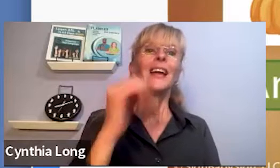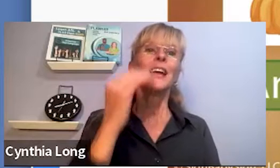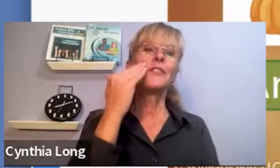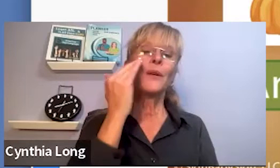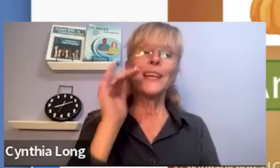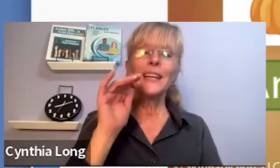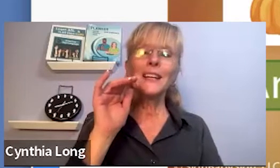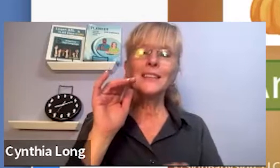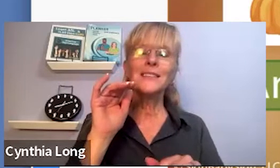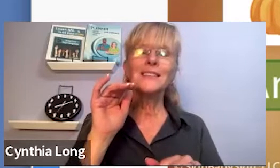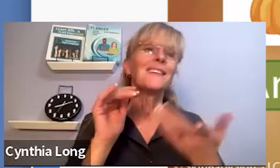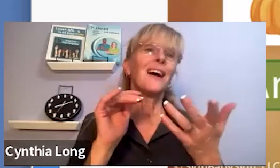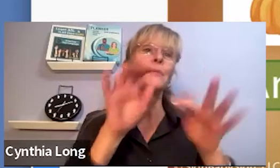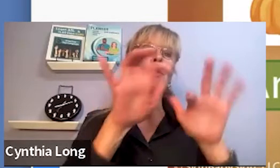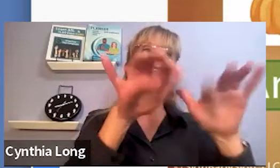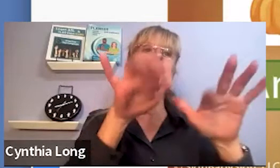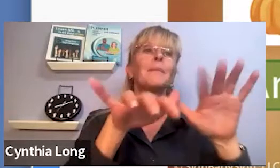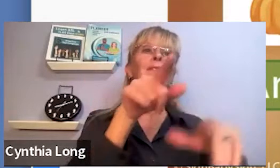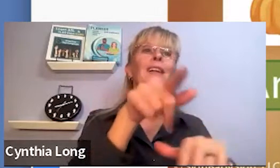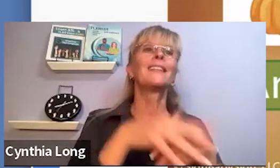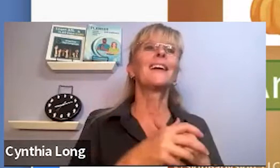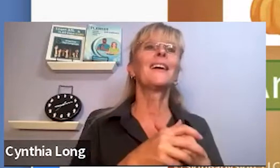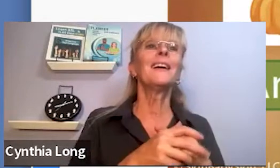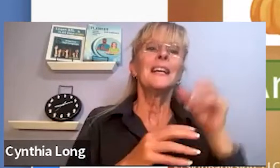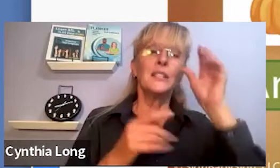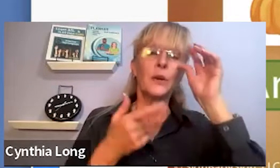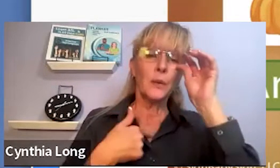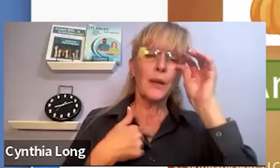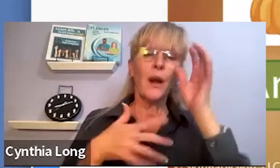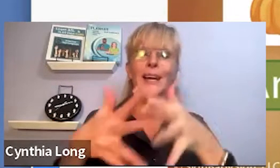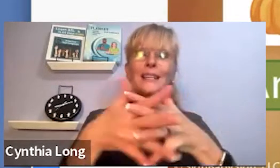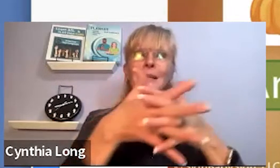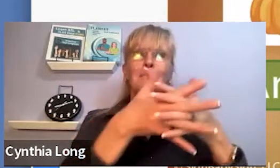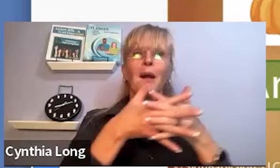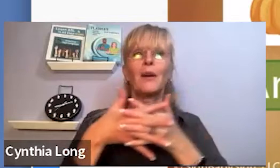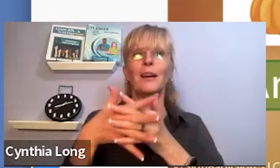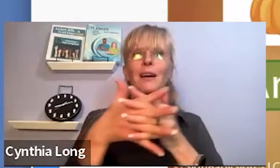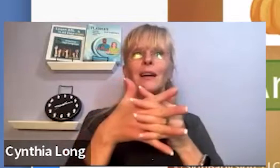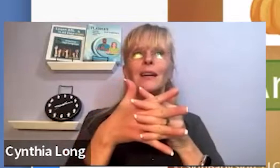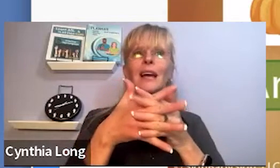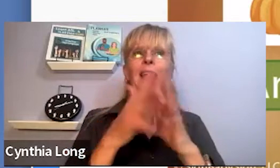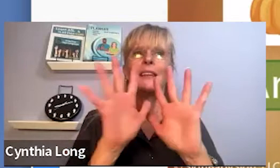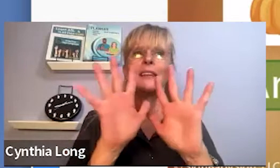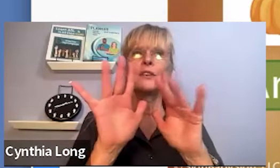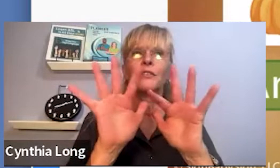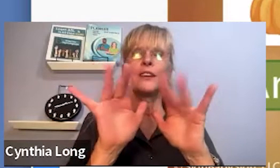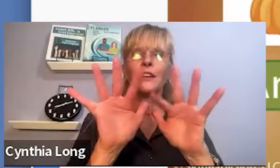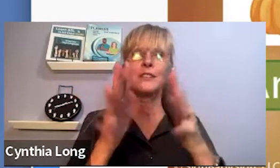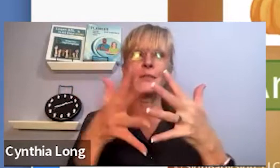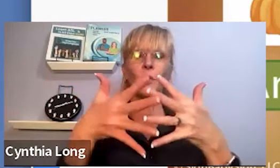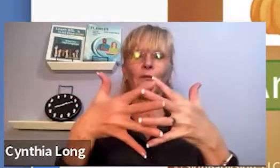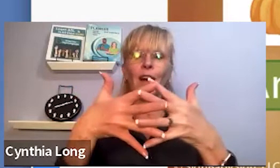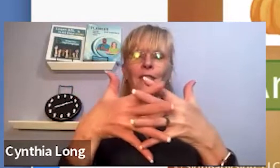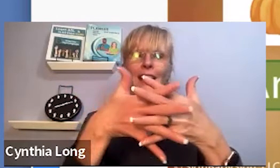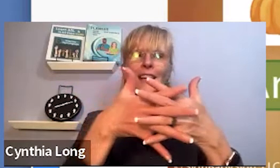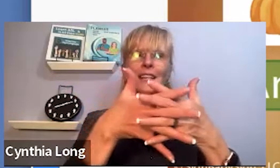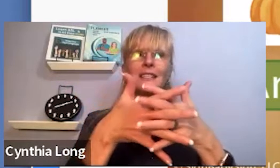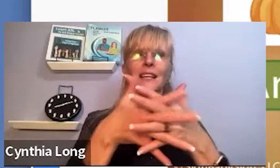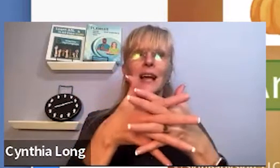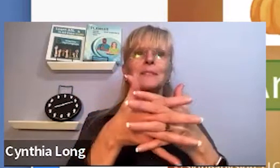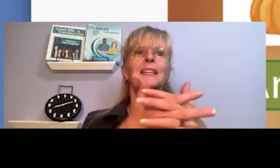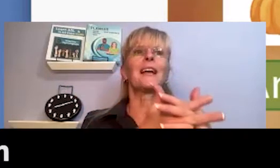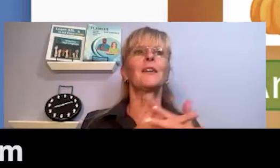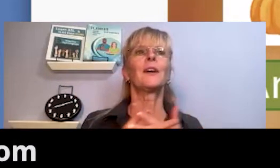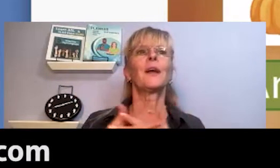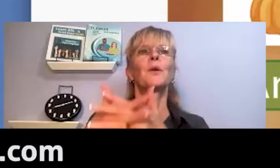Okay, if you know what that is, you can type it right there. So here we are. It is America. These are your fingers, 5